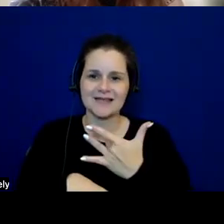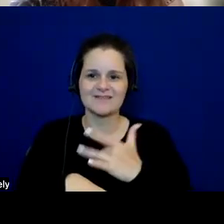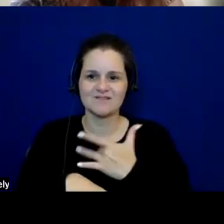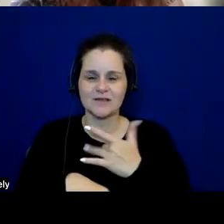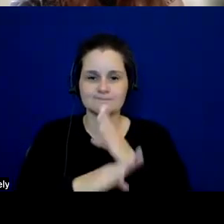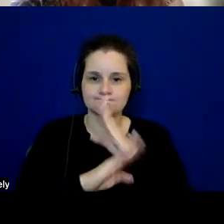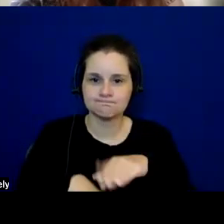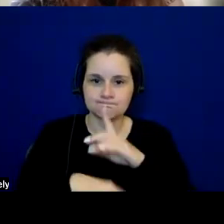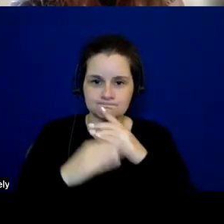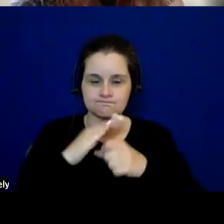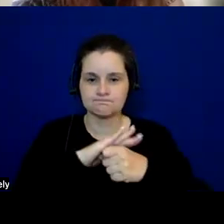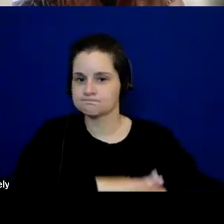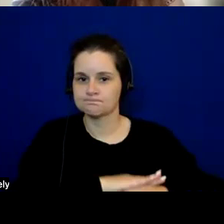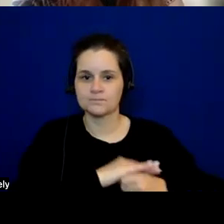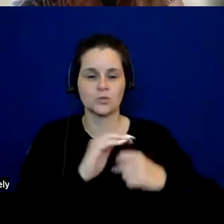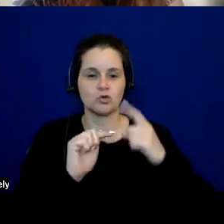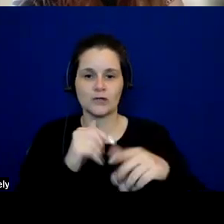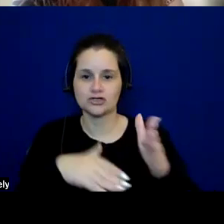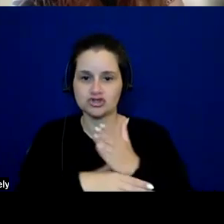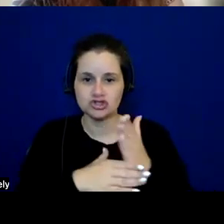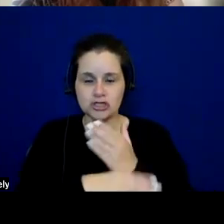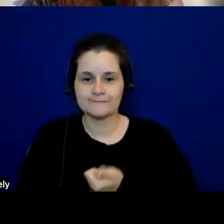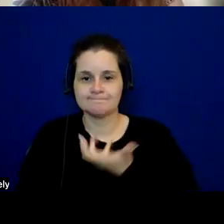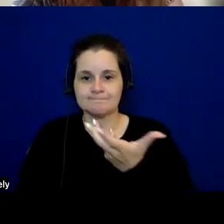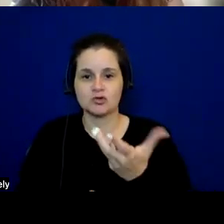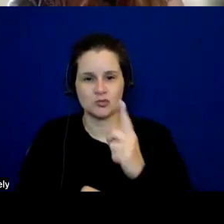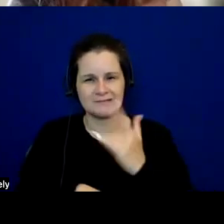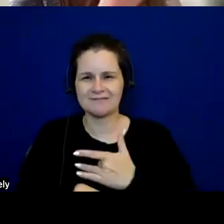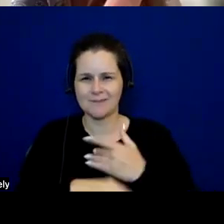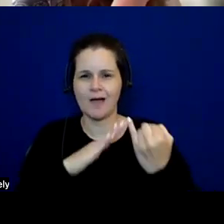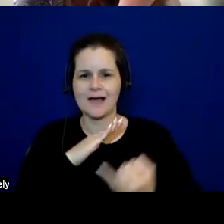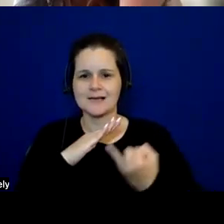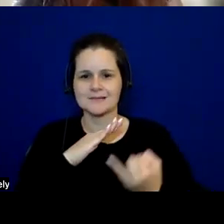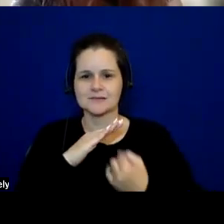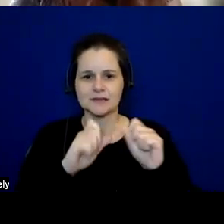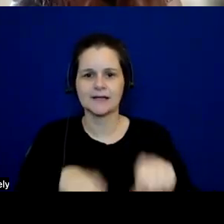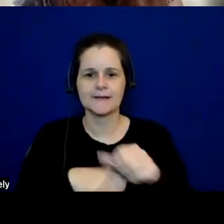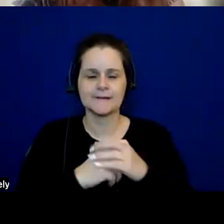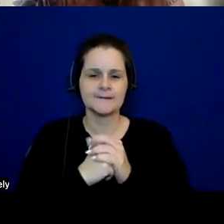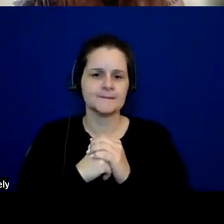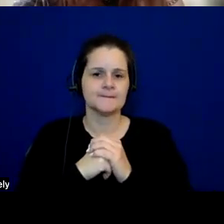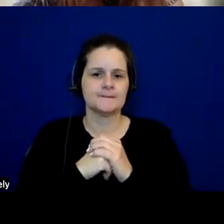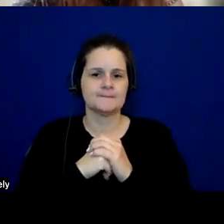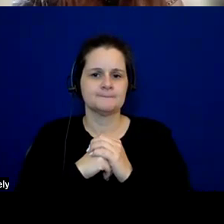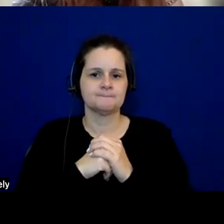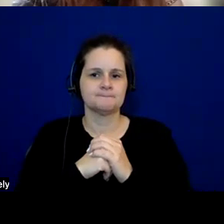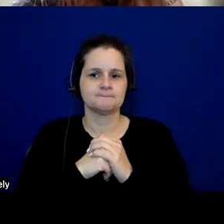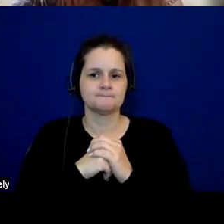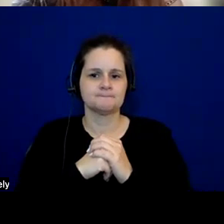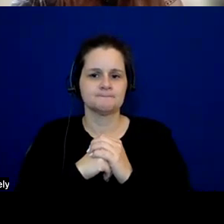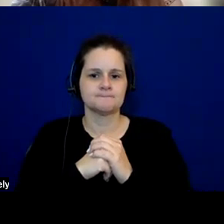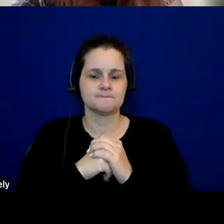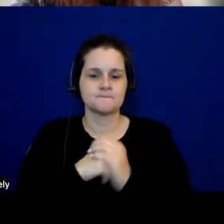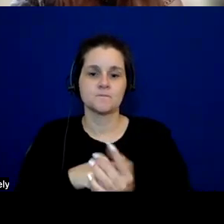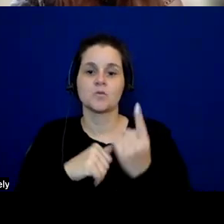silenced and not feeling like you can share your voice is really isolating. And one of the